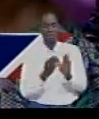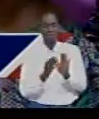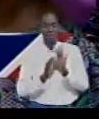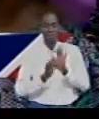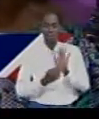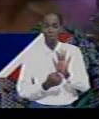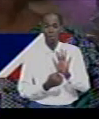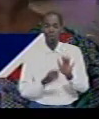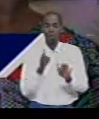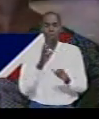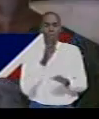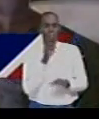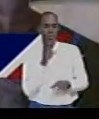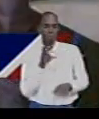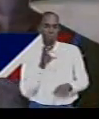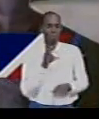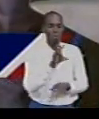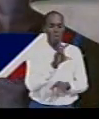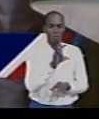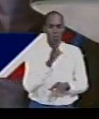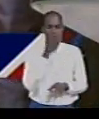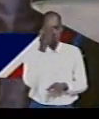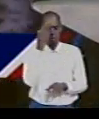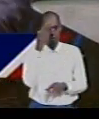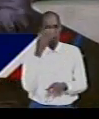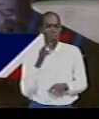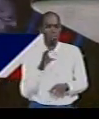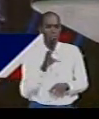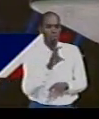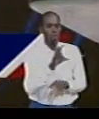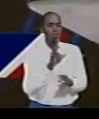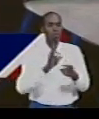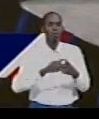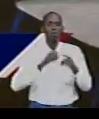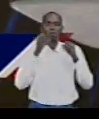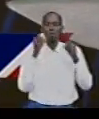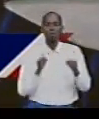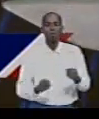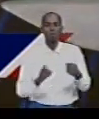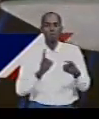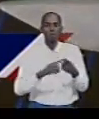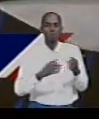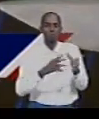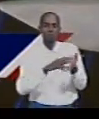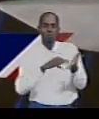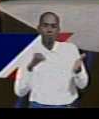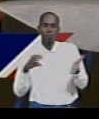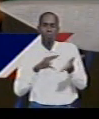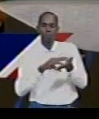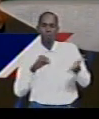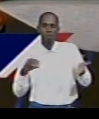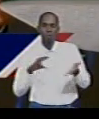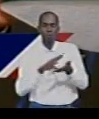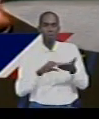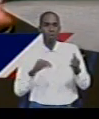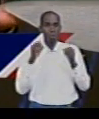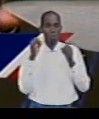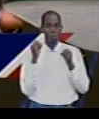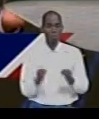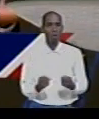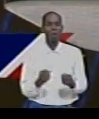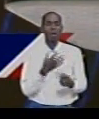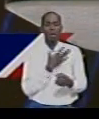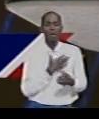of that, there is power, electricity, and it's able to turn your fan, it's able to